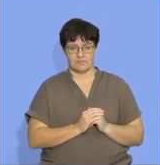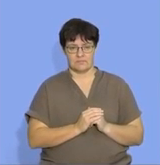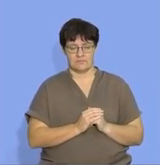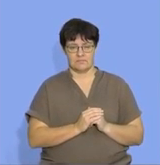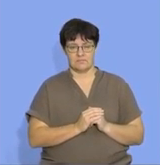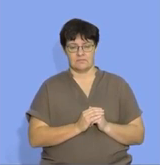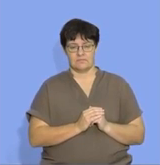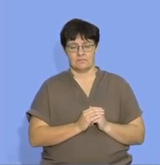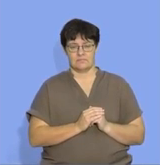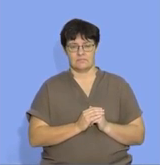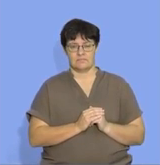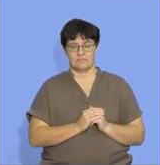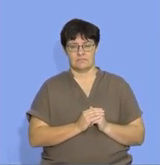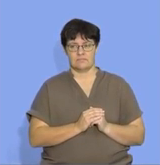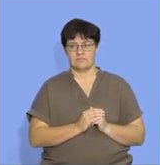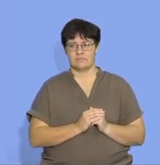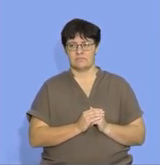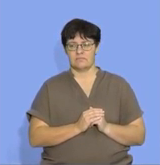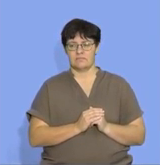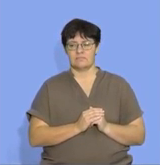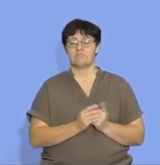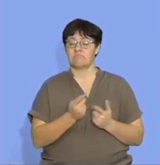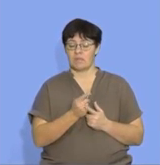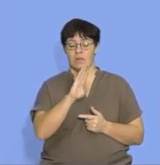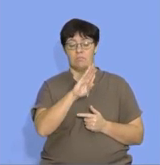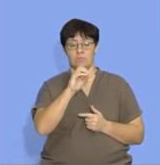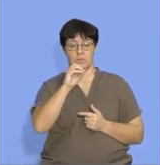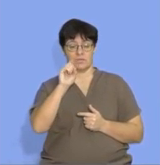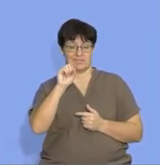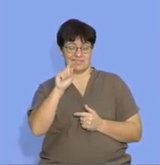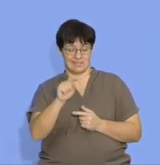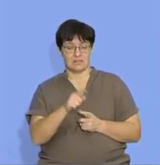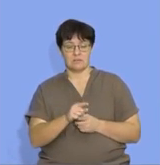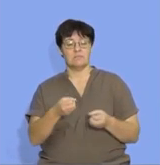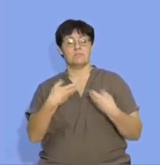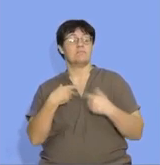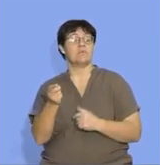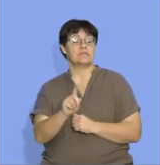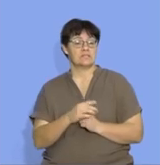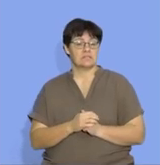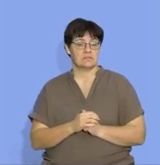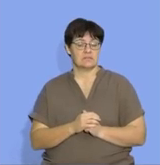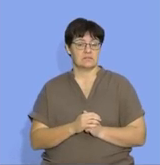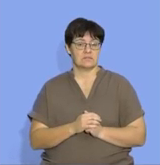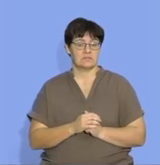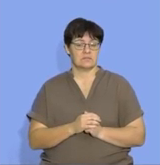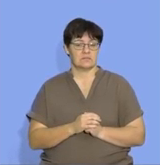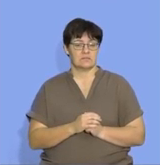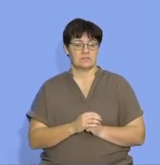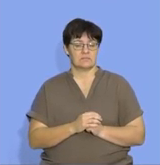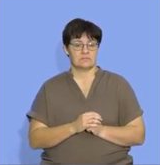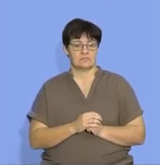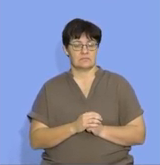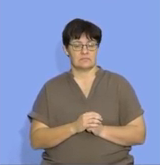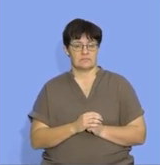and it would give us, and I'm going to use the word boost, give our bodies a